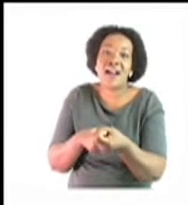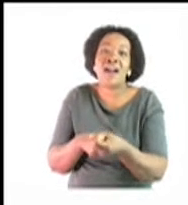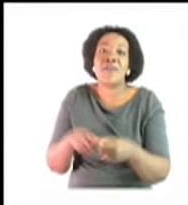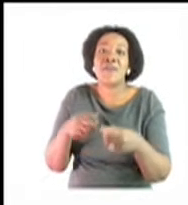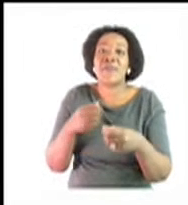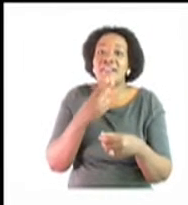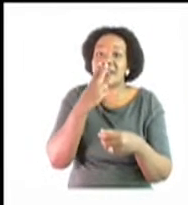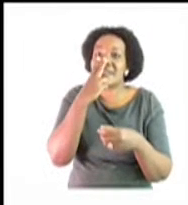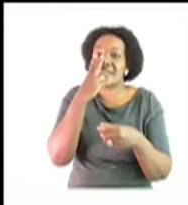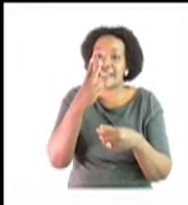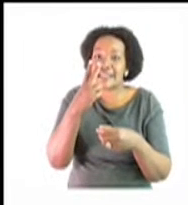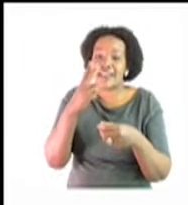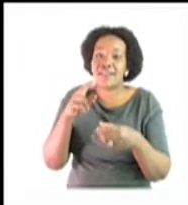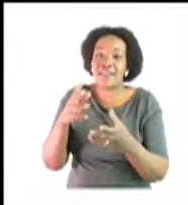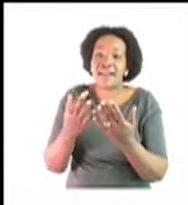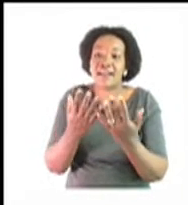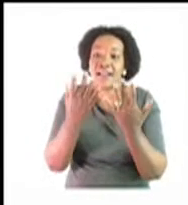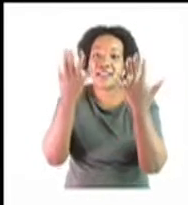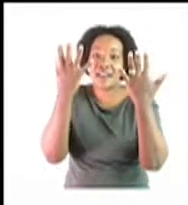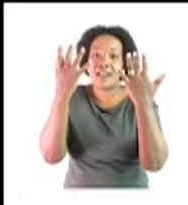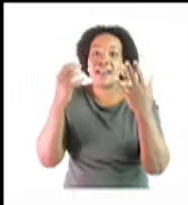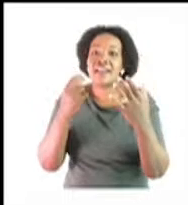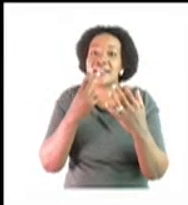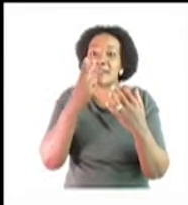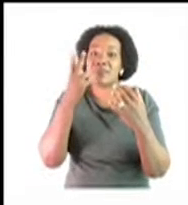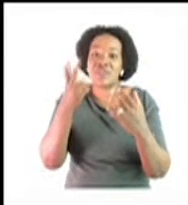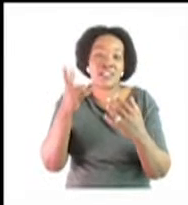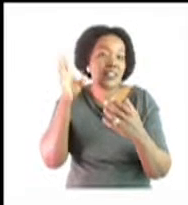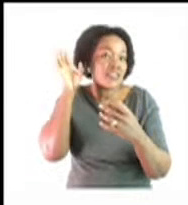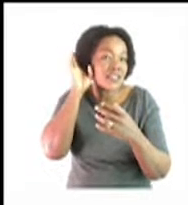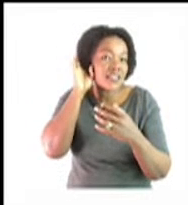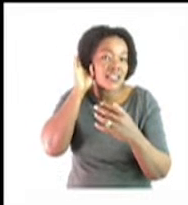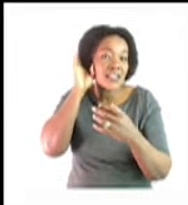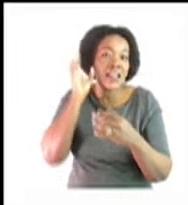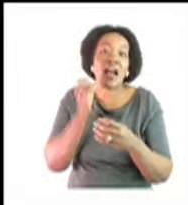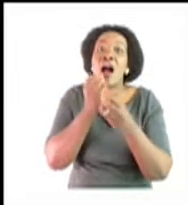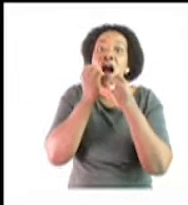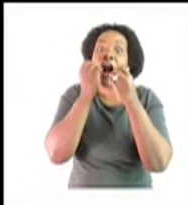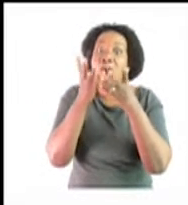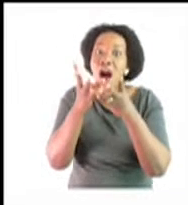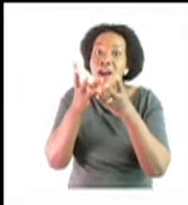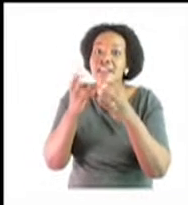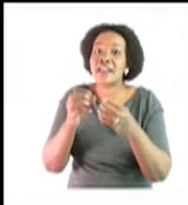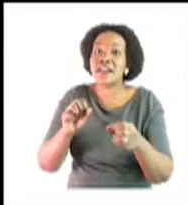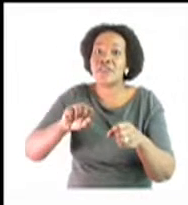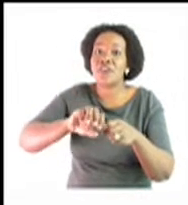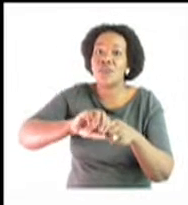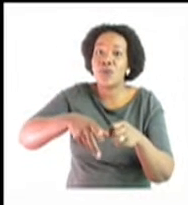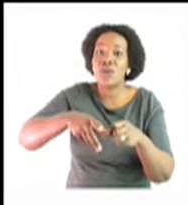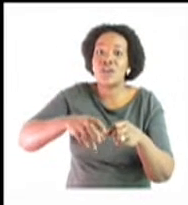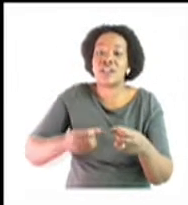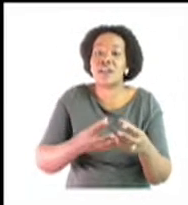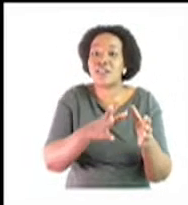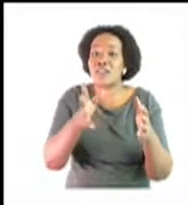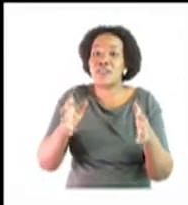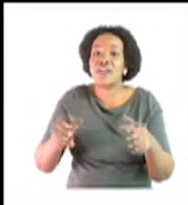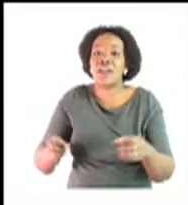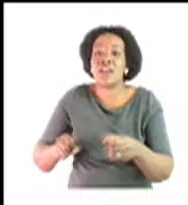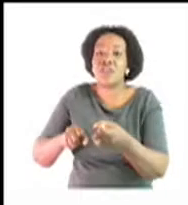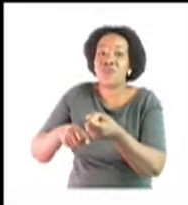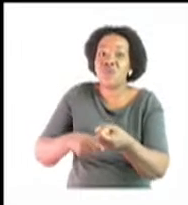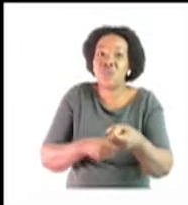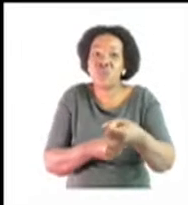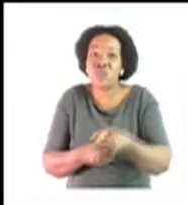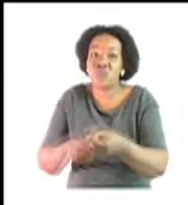hose. When I see a fire, hear me sing. I turn the water on